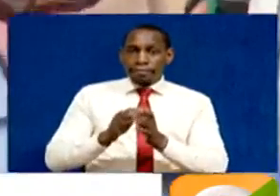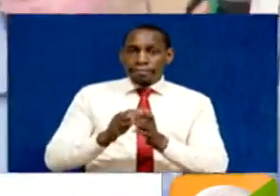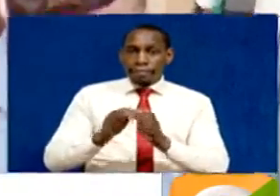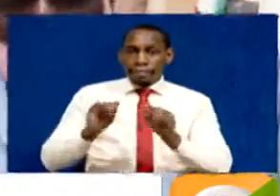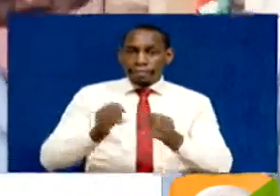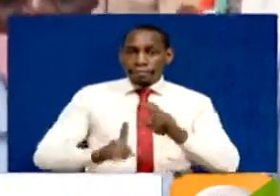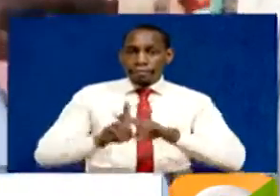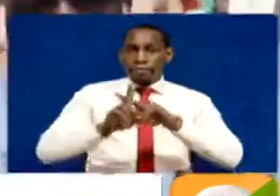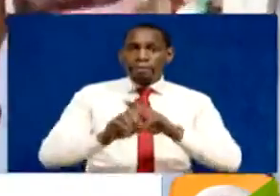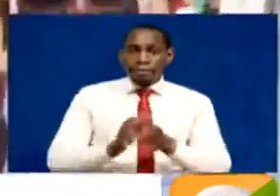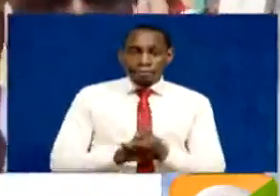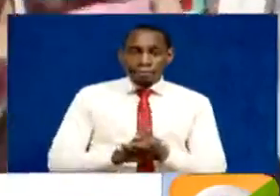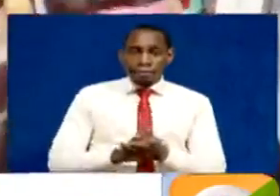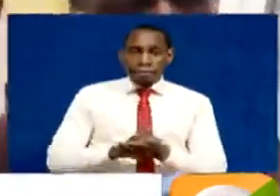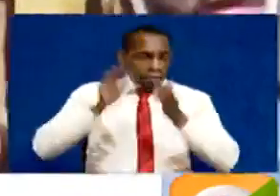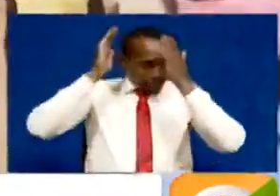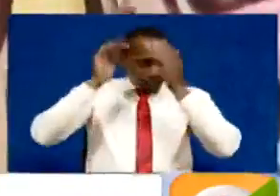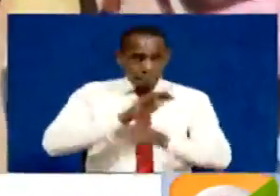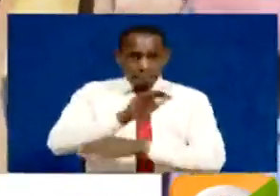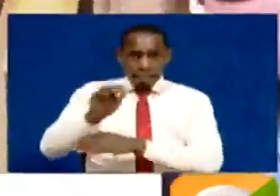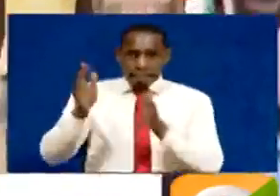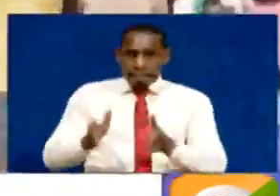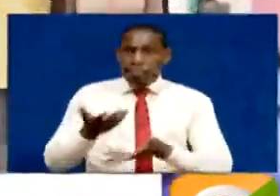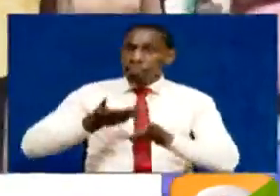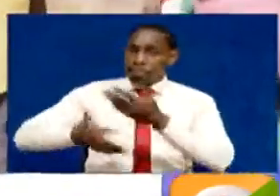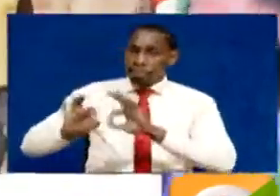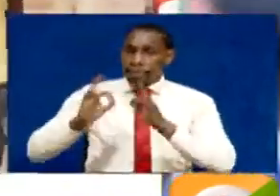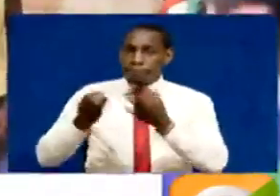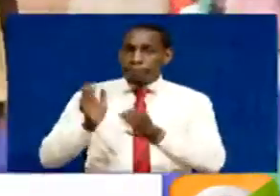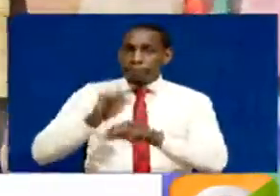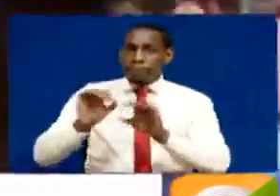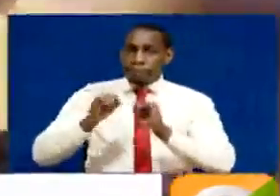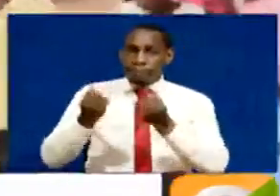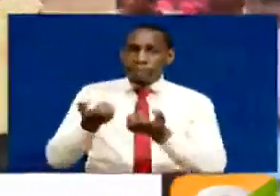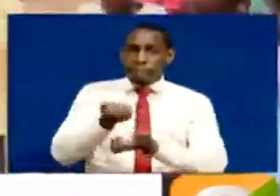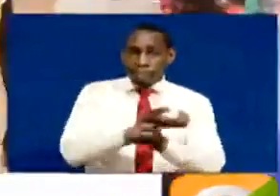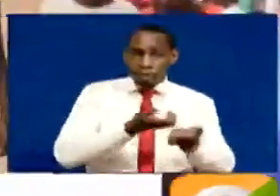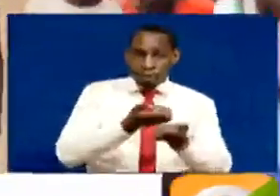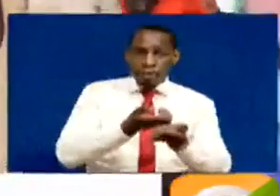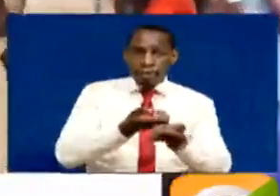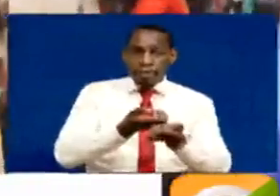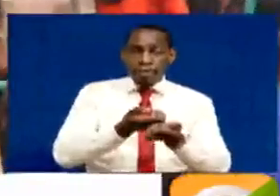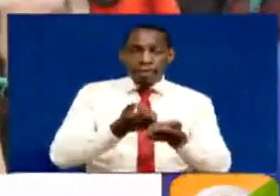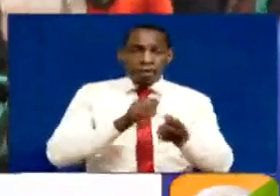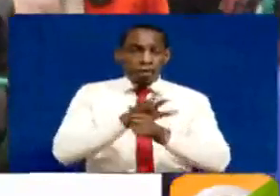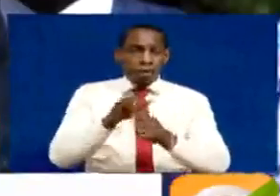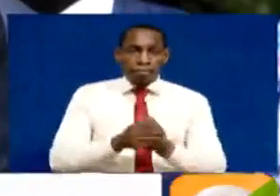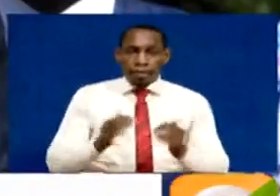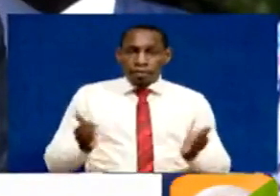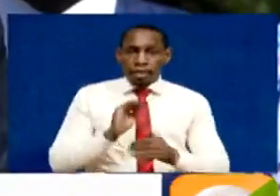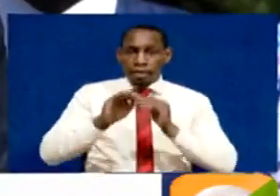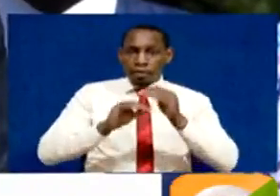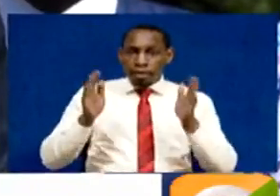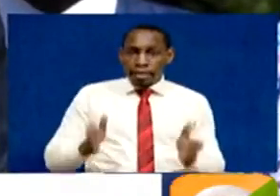outbreak. Muheria asked Kenyans to reach out to families affected socioeconomically by the pandemic. We urge